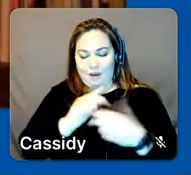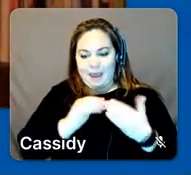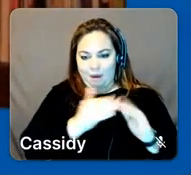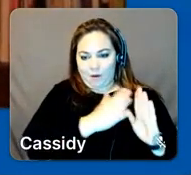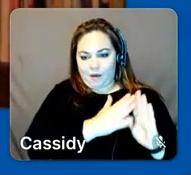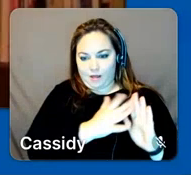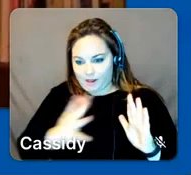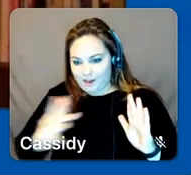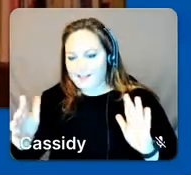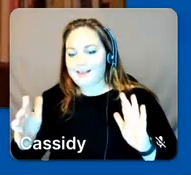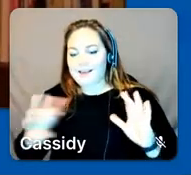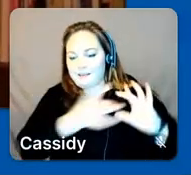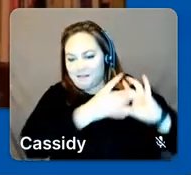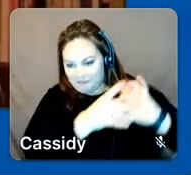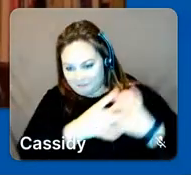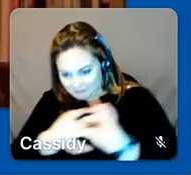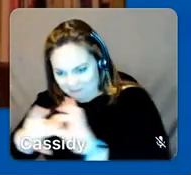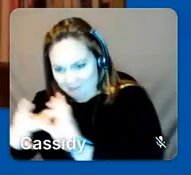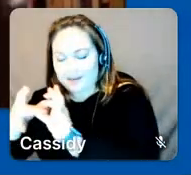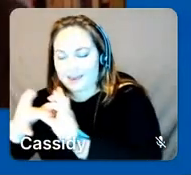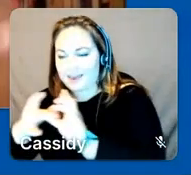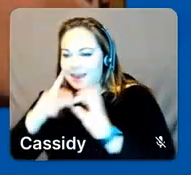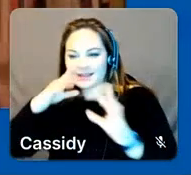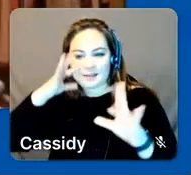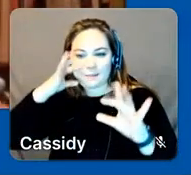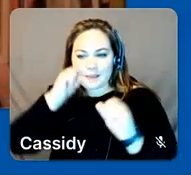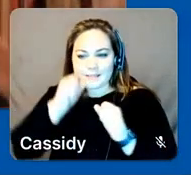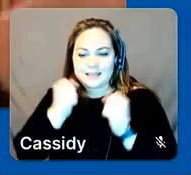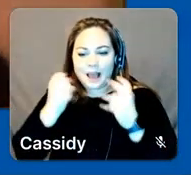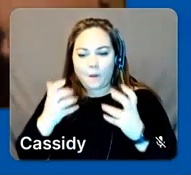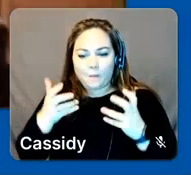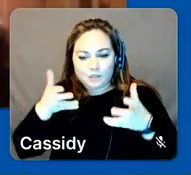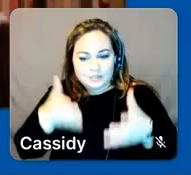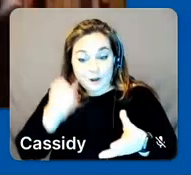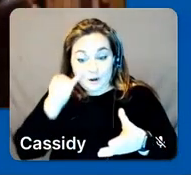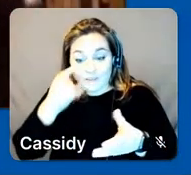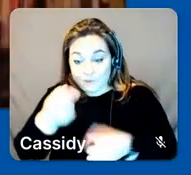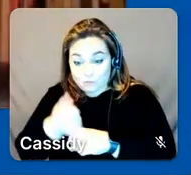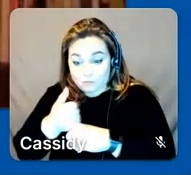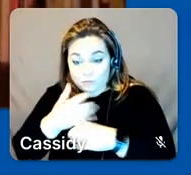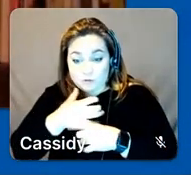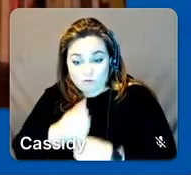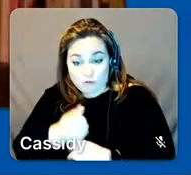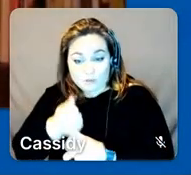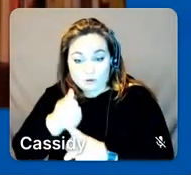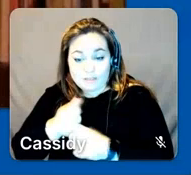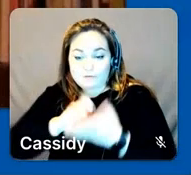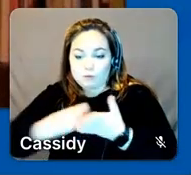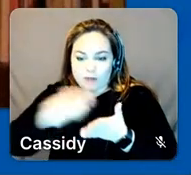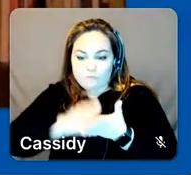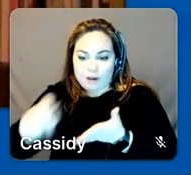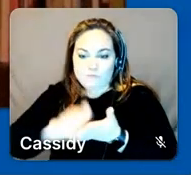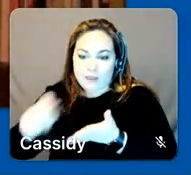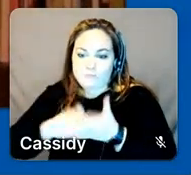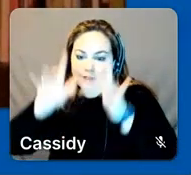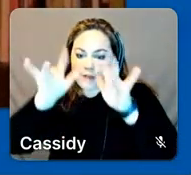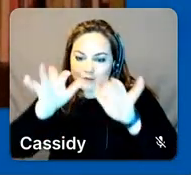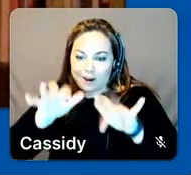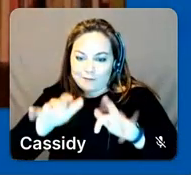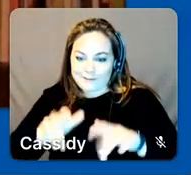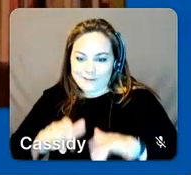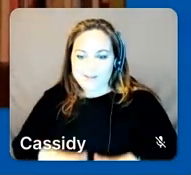incredible how much of that stuff will be there if you just trust yourself to write and write and write. And to add to